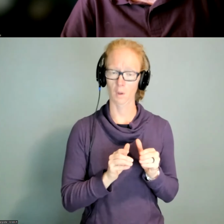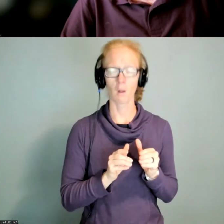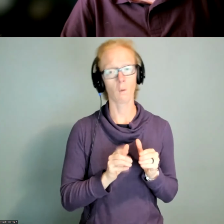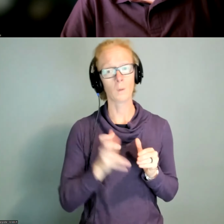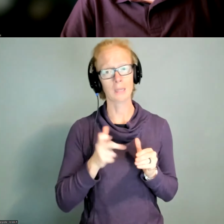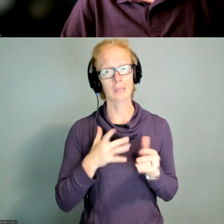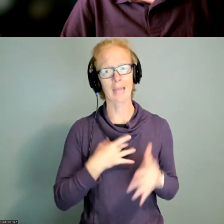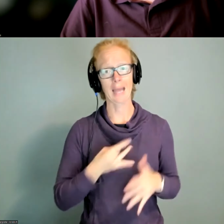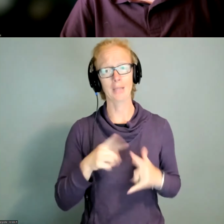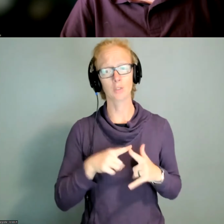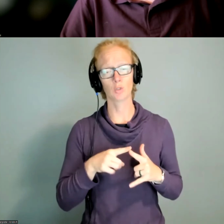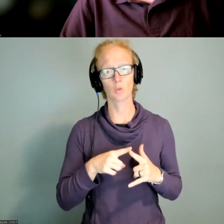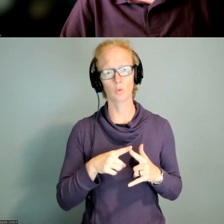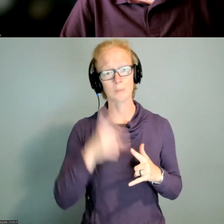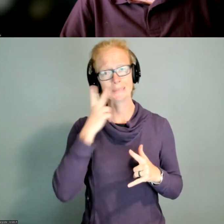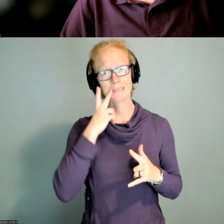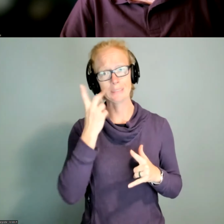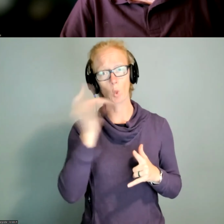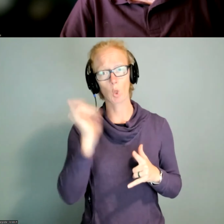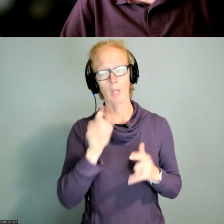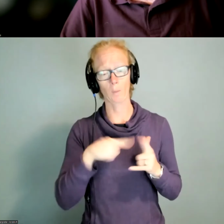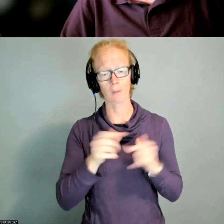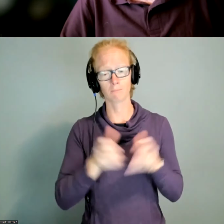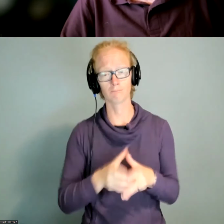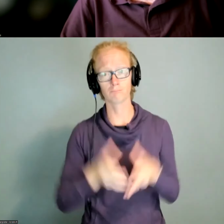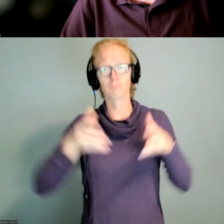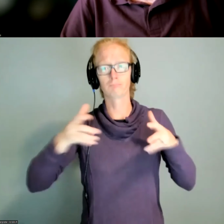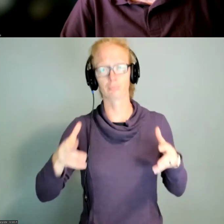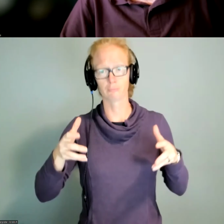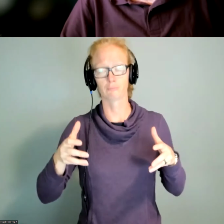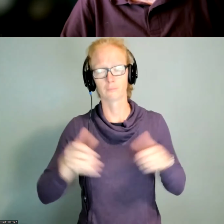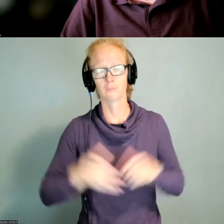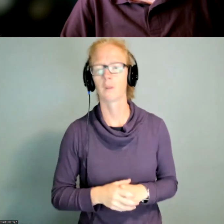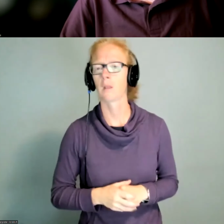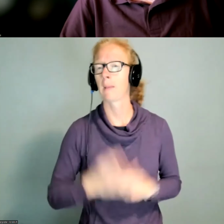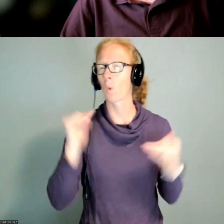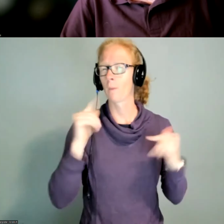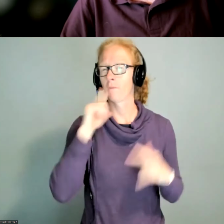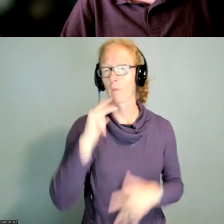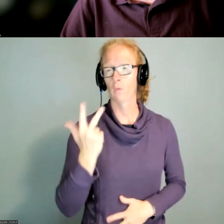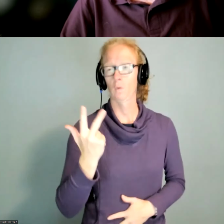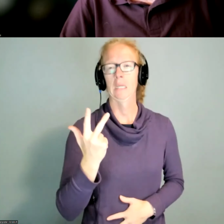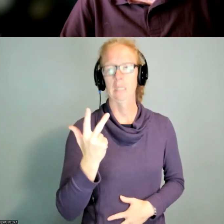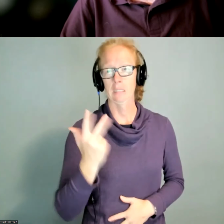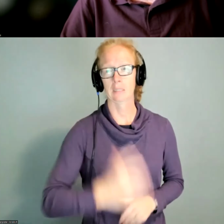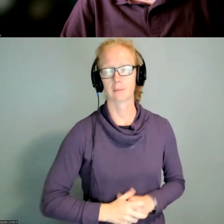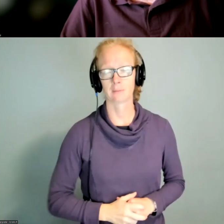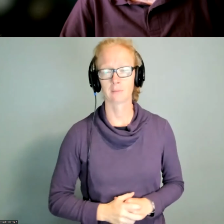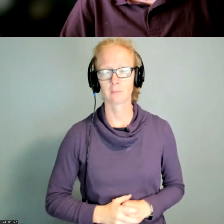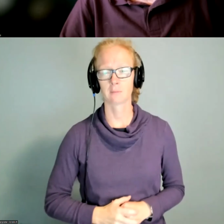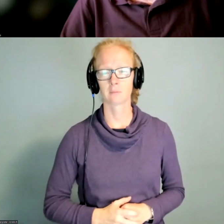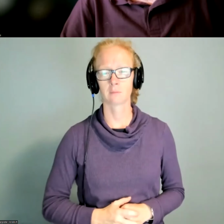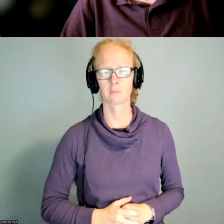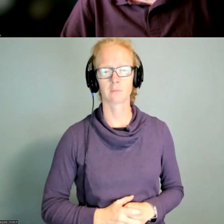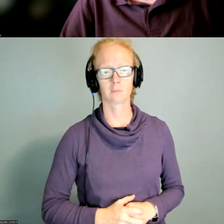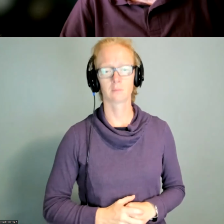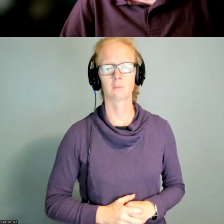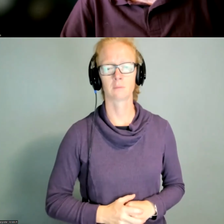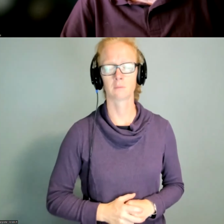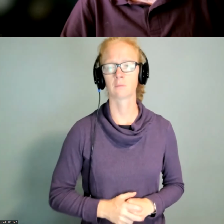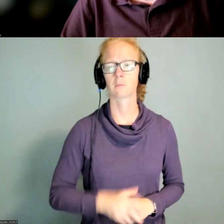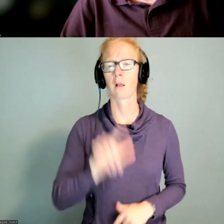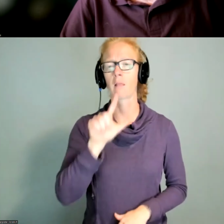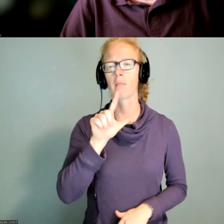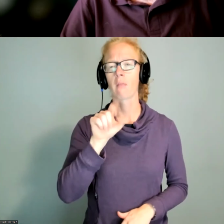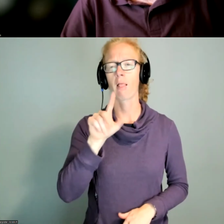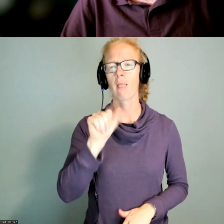scale it up. And we've hopefully going to get funding to plan 3 of these. We are in for the so-called ladder grants, which